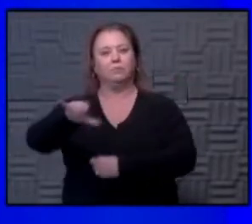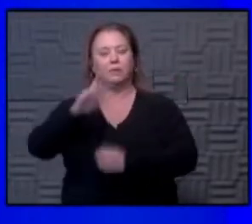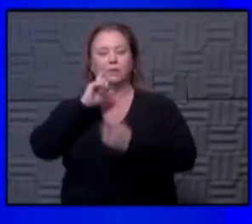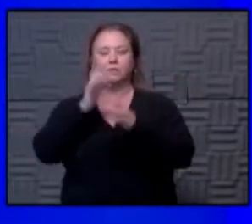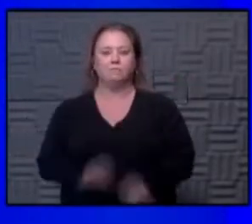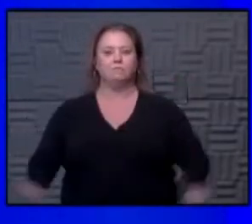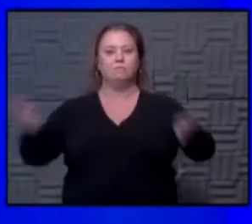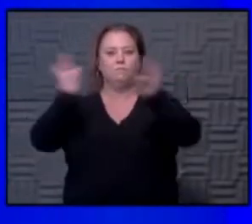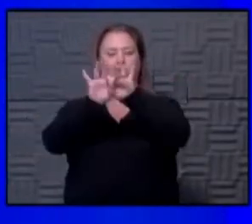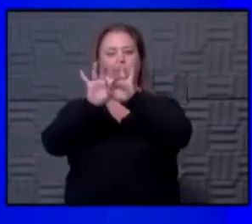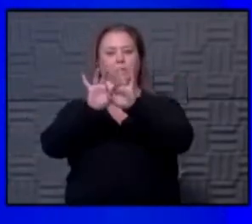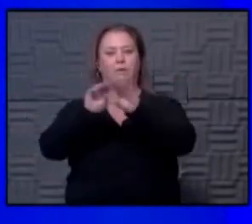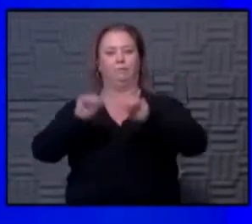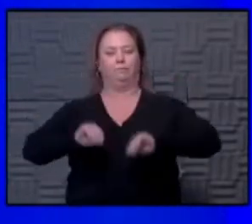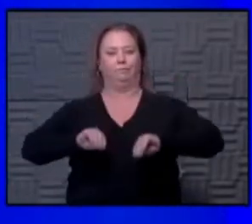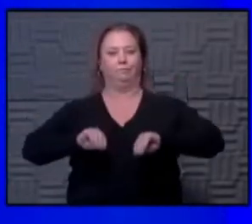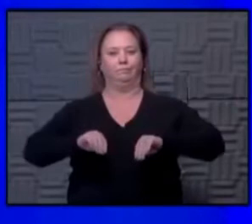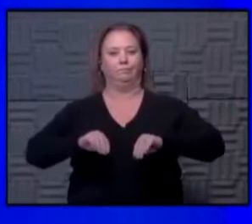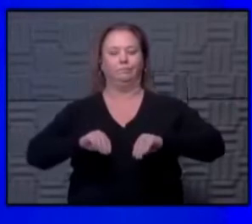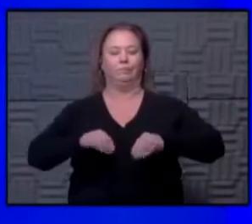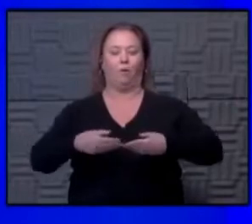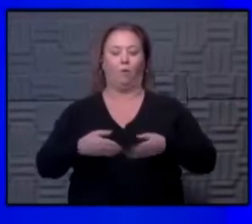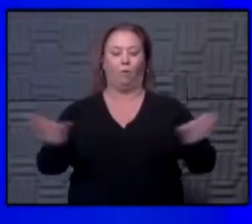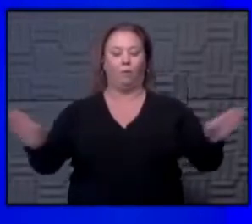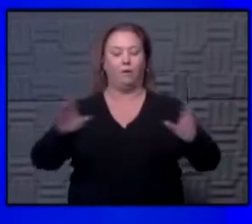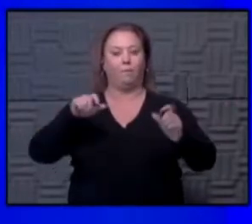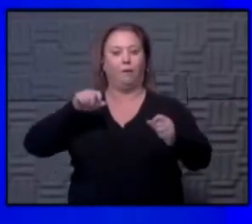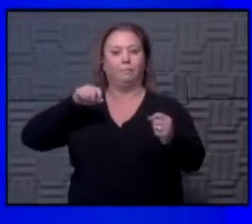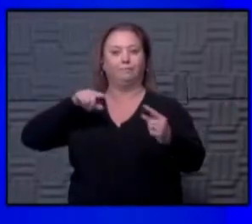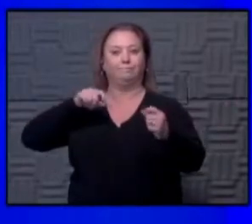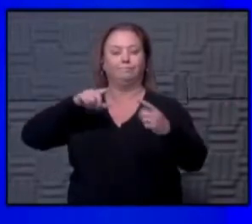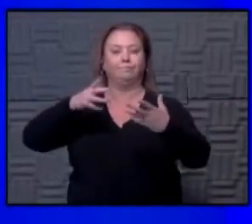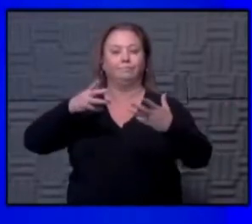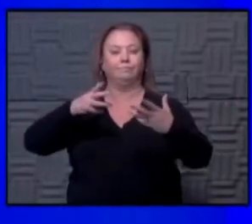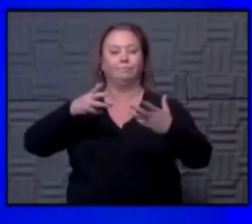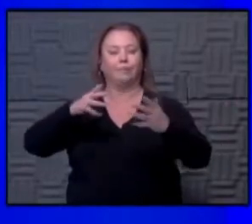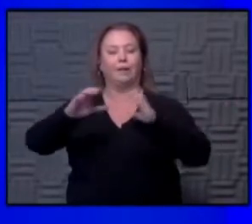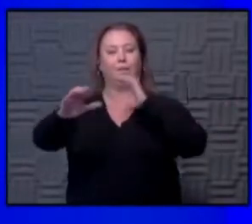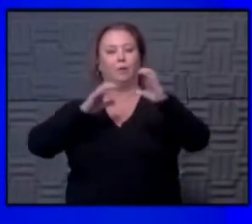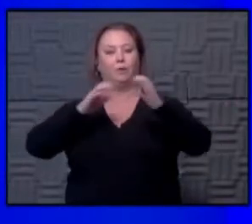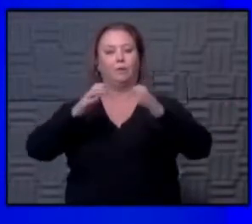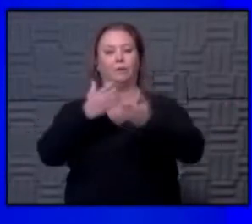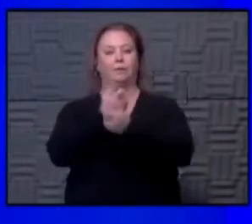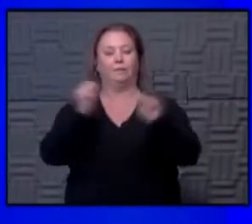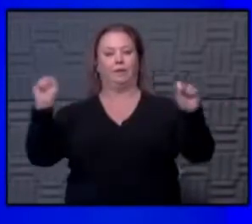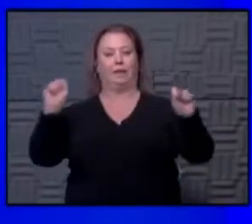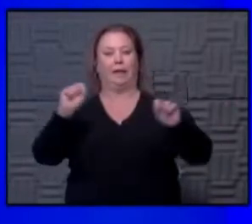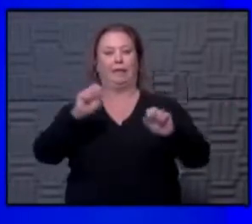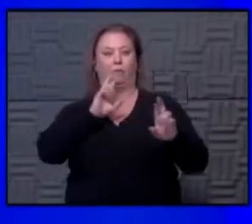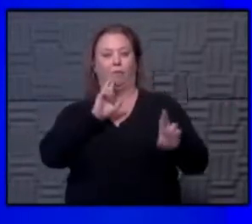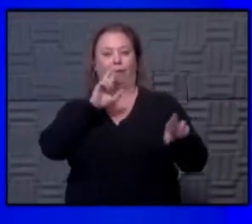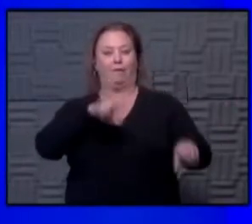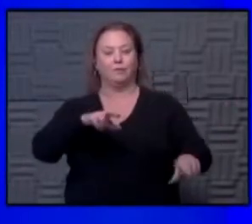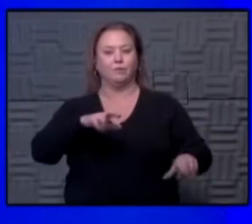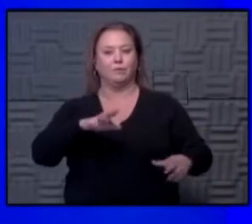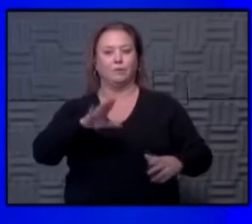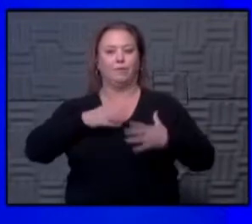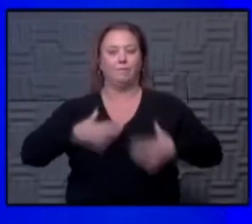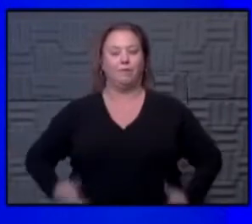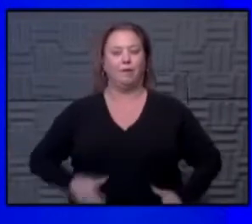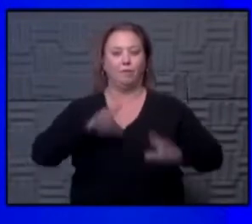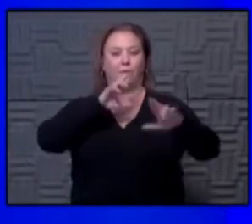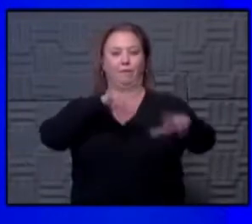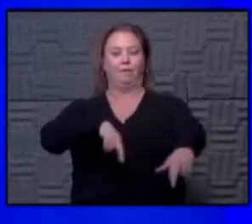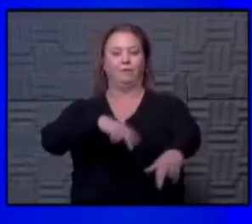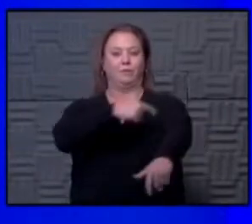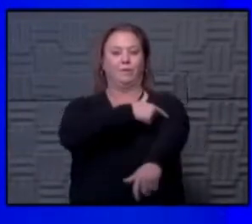safety, but also looking at the immune reactions and the immunogenicity of the vaccine, I've become a lot